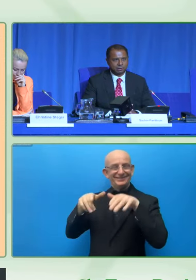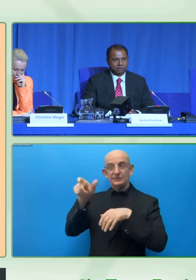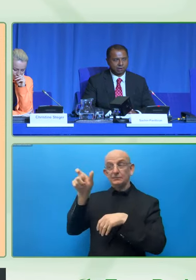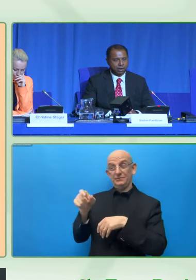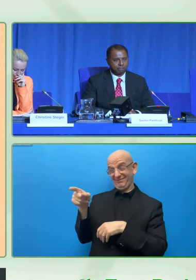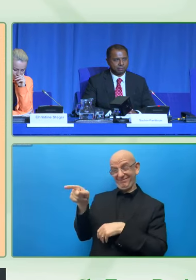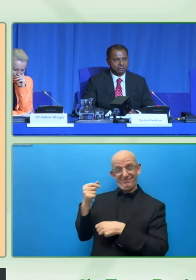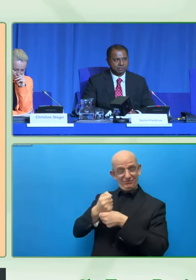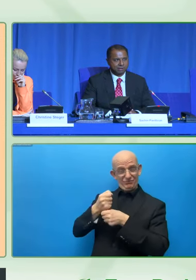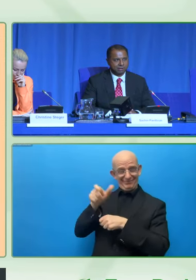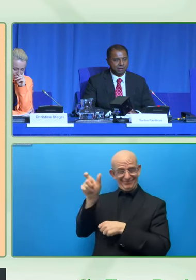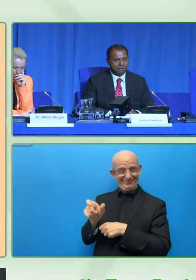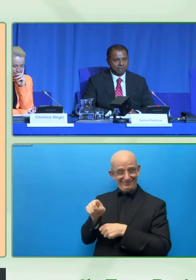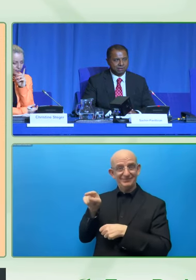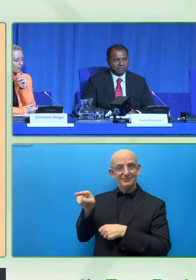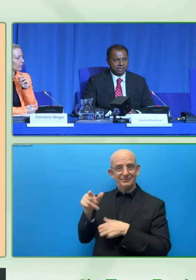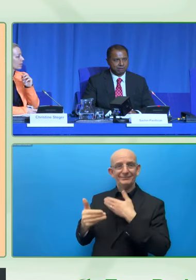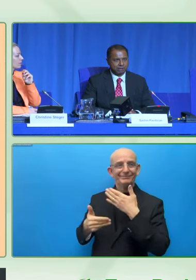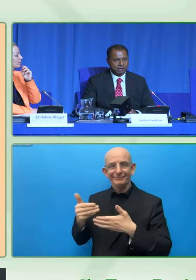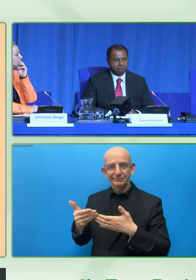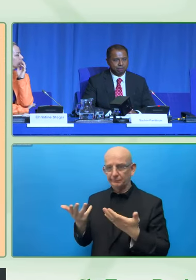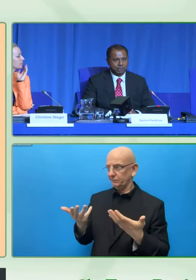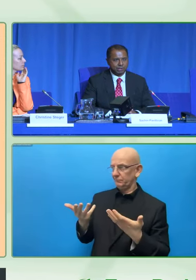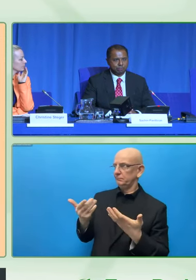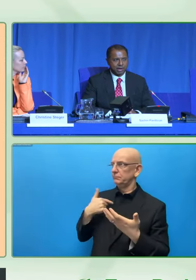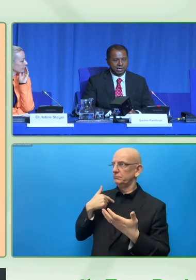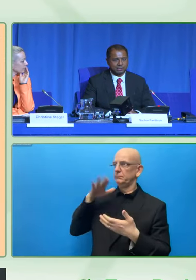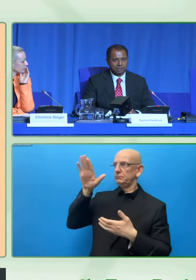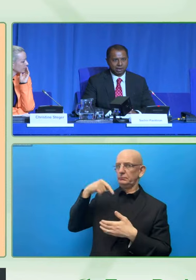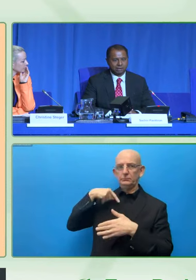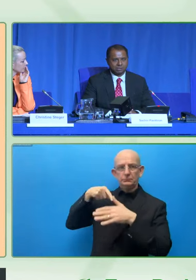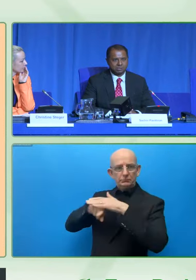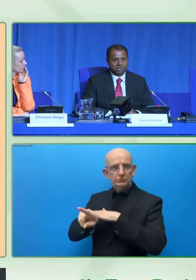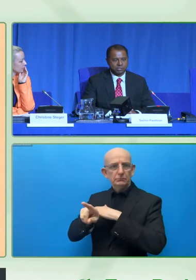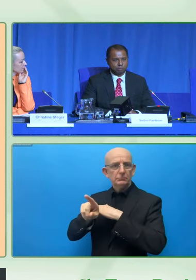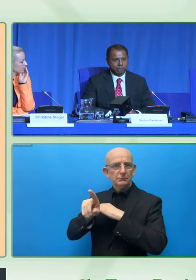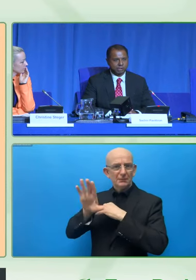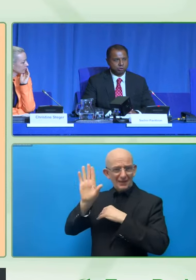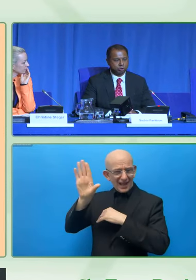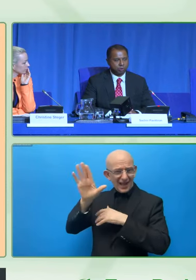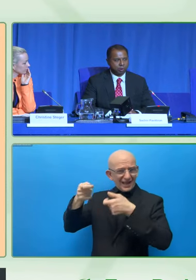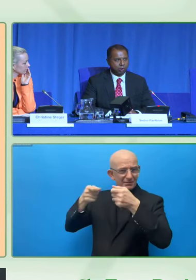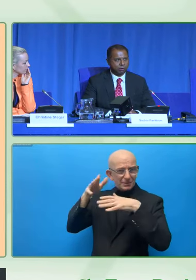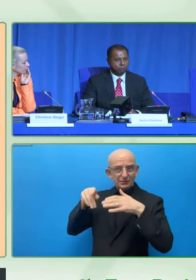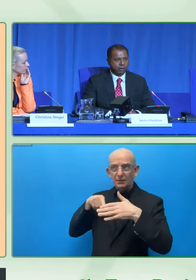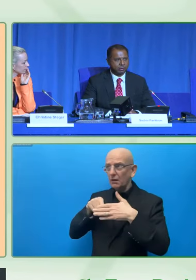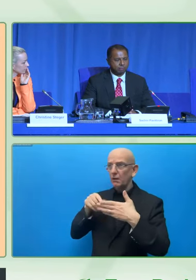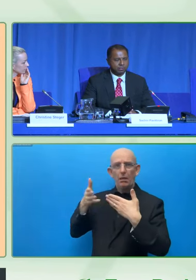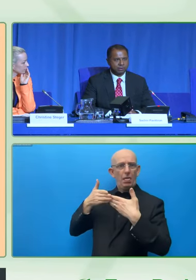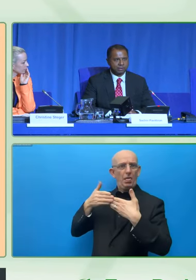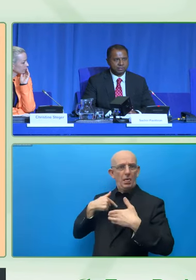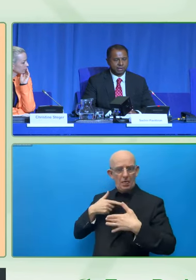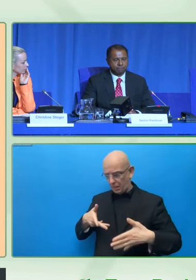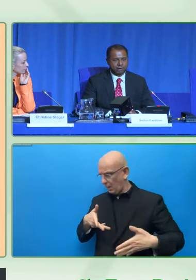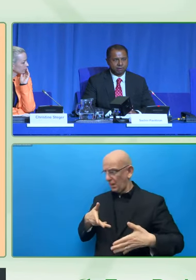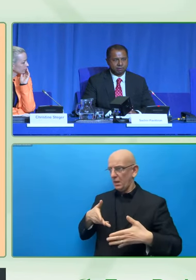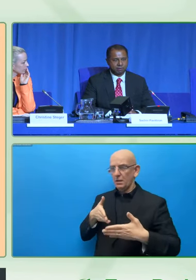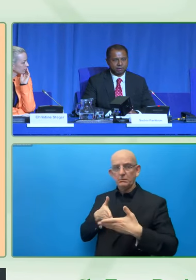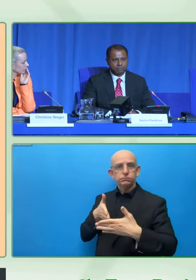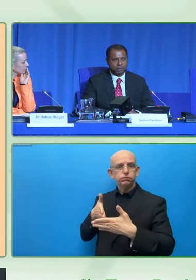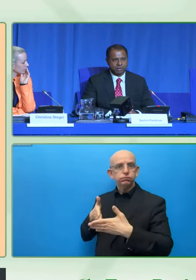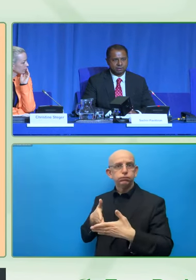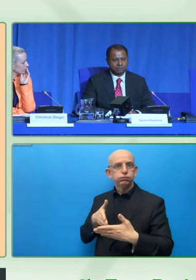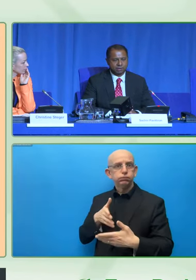his office, said we need to pass a legislation to make sure all federal buildings and